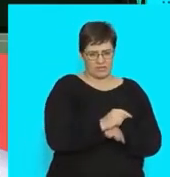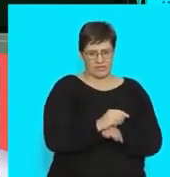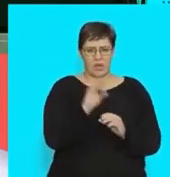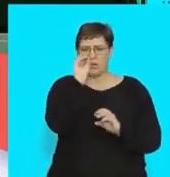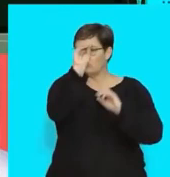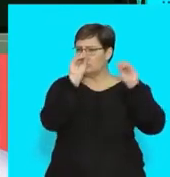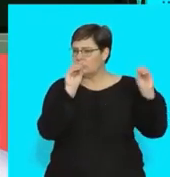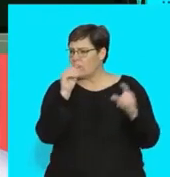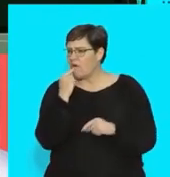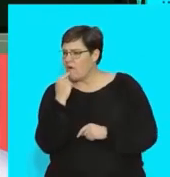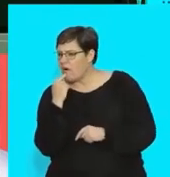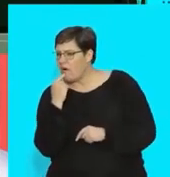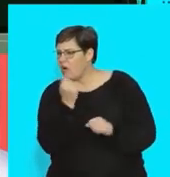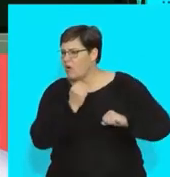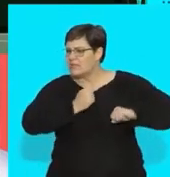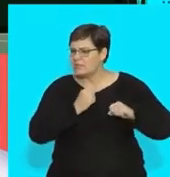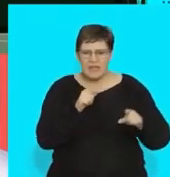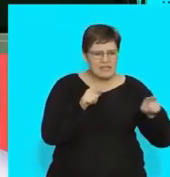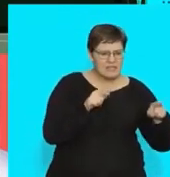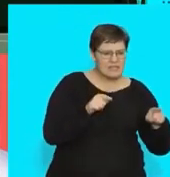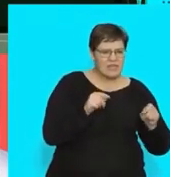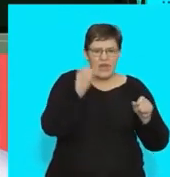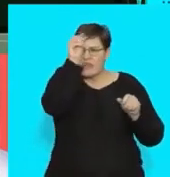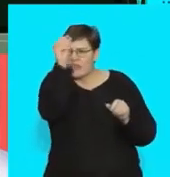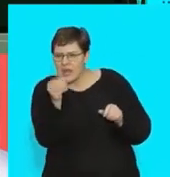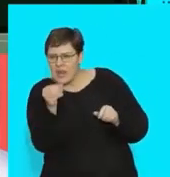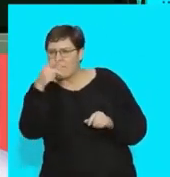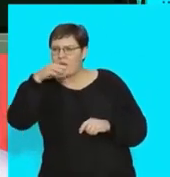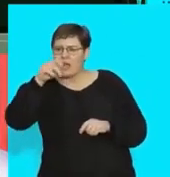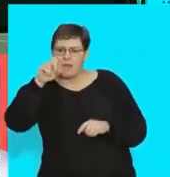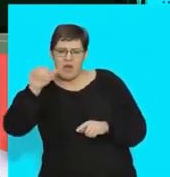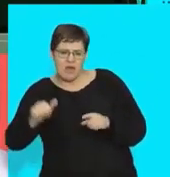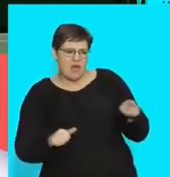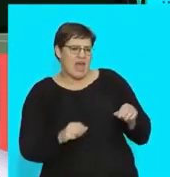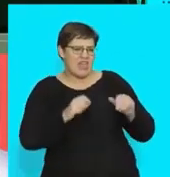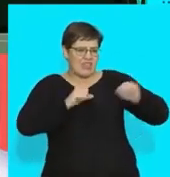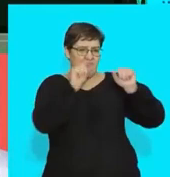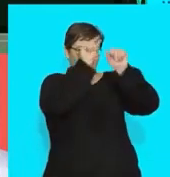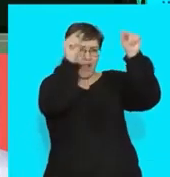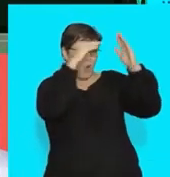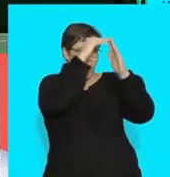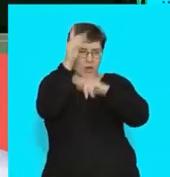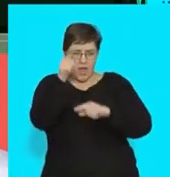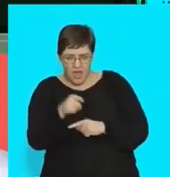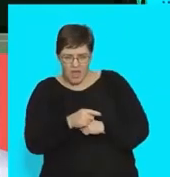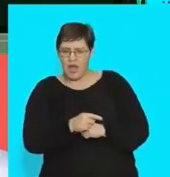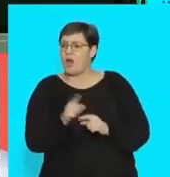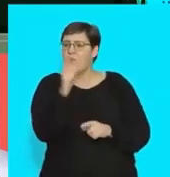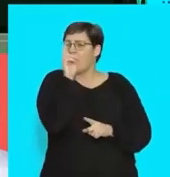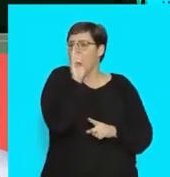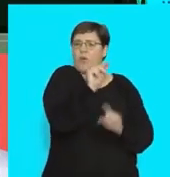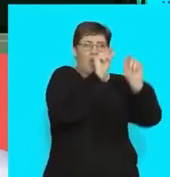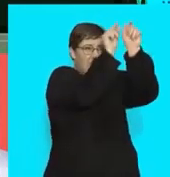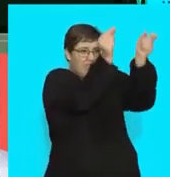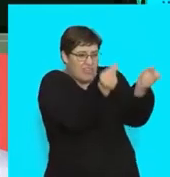Have little notes. I'm looking for thin spaces, thin walls, parenchyma. I'm looking for thickened at the corners.